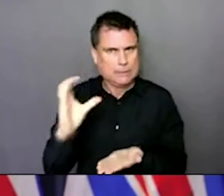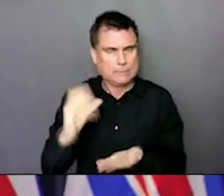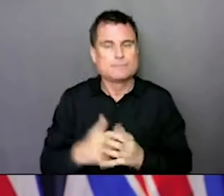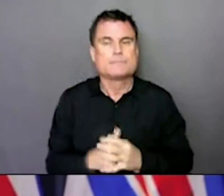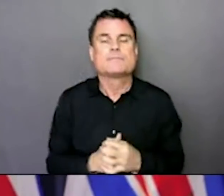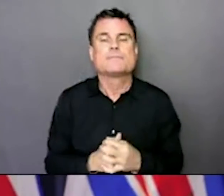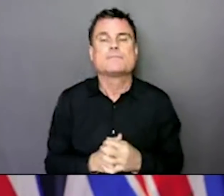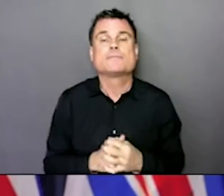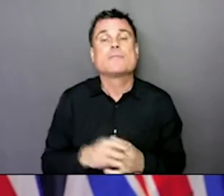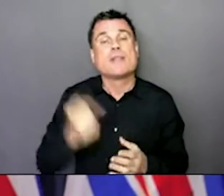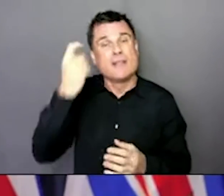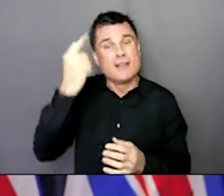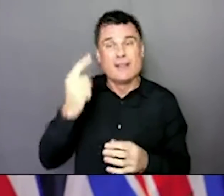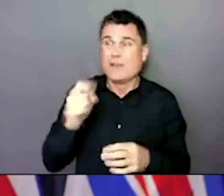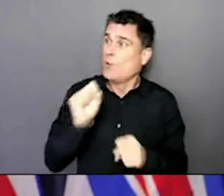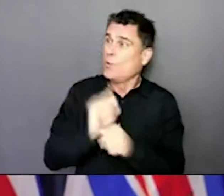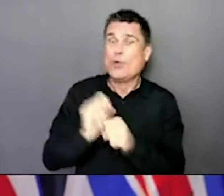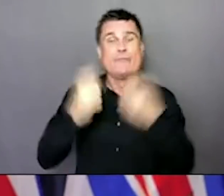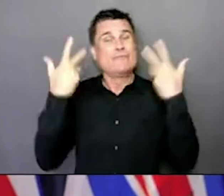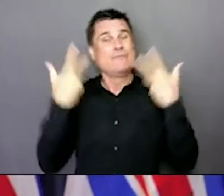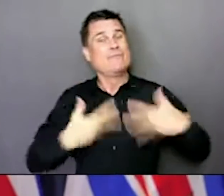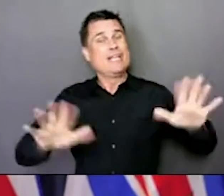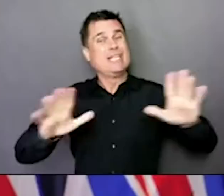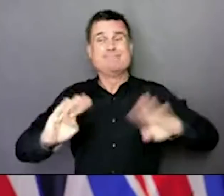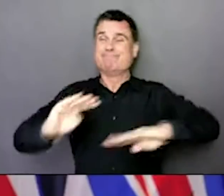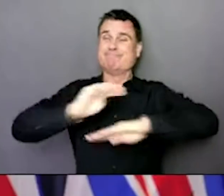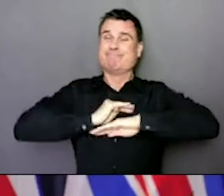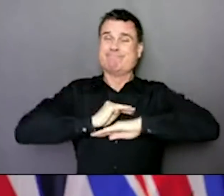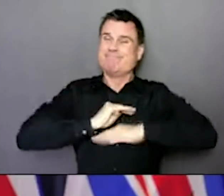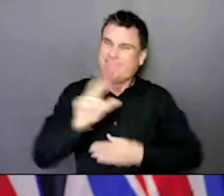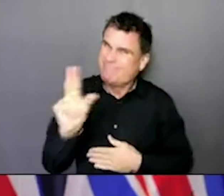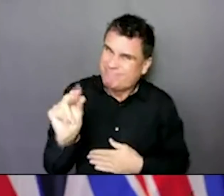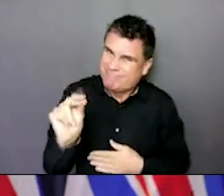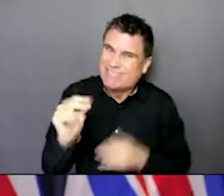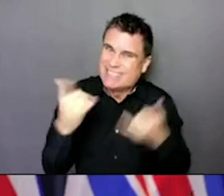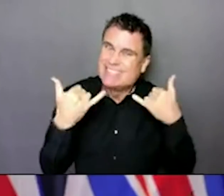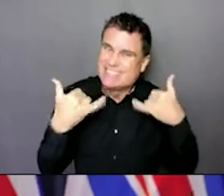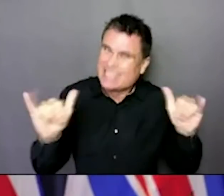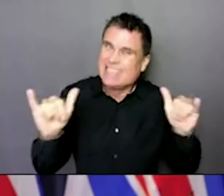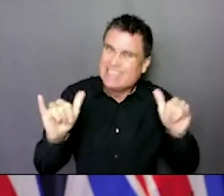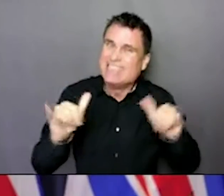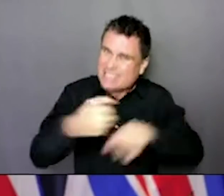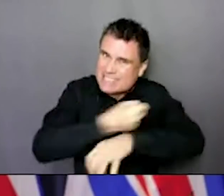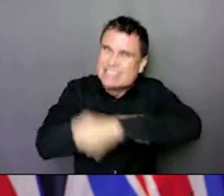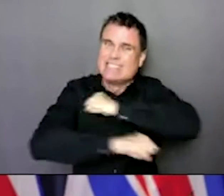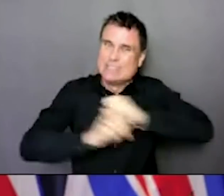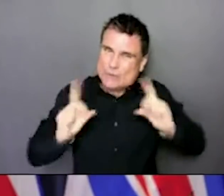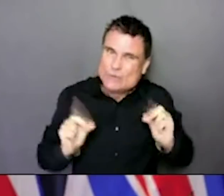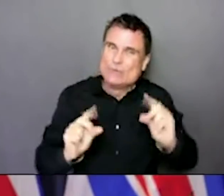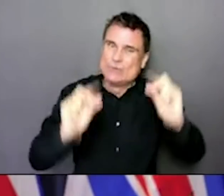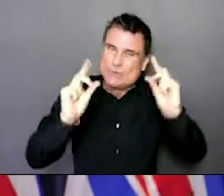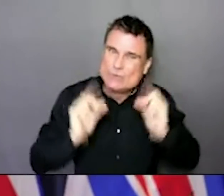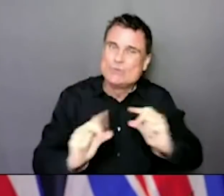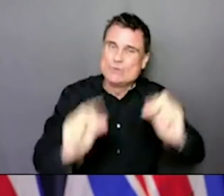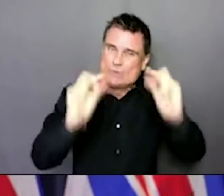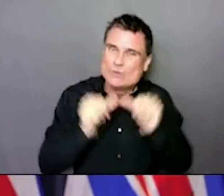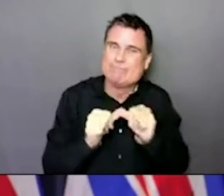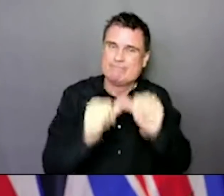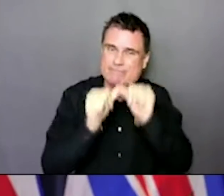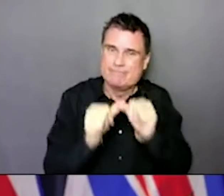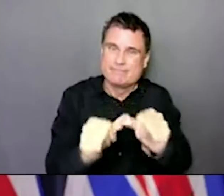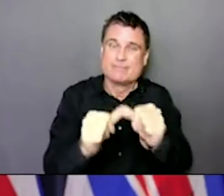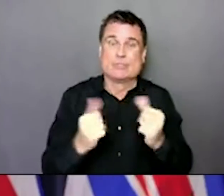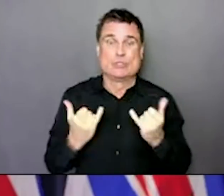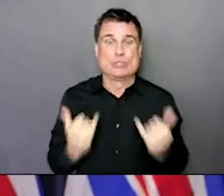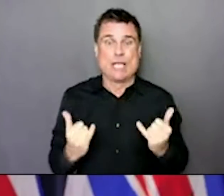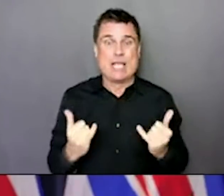that over the past 2 days, starting on Tuesday and Wednesday, with full Cabinet discussions on a range of issues with respect to